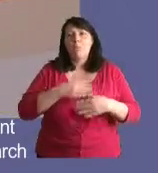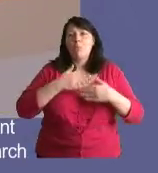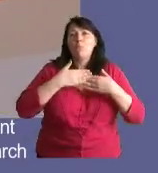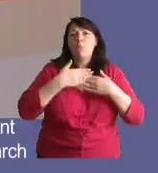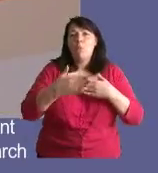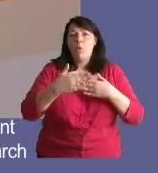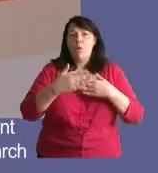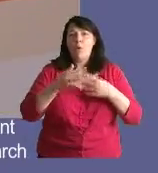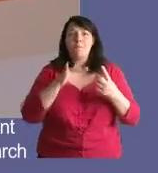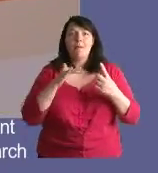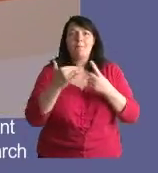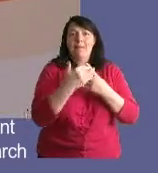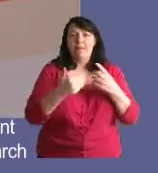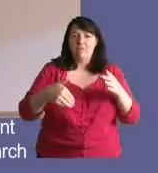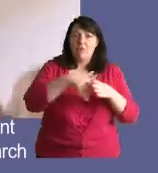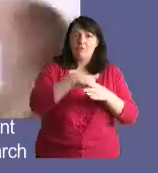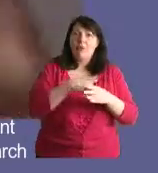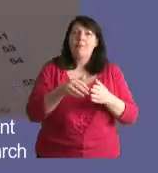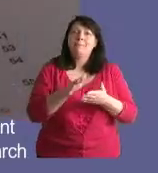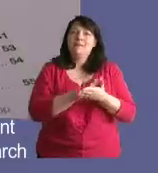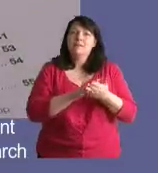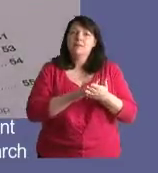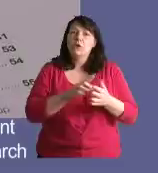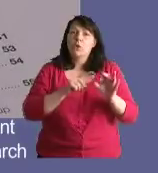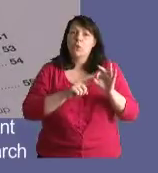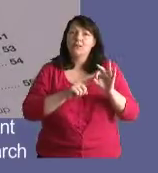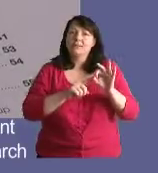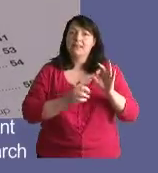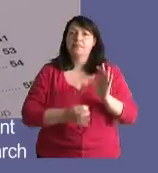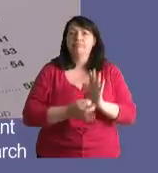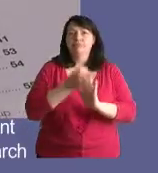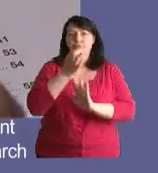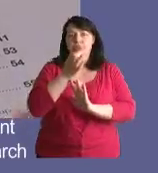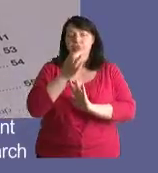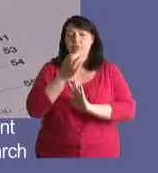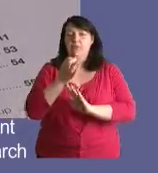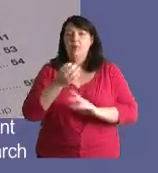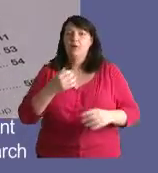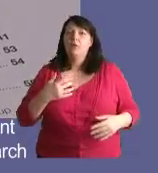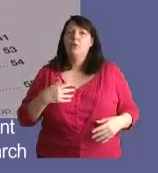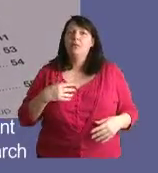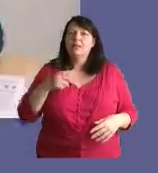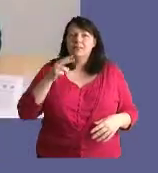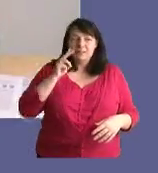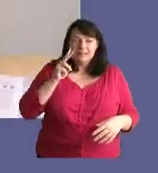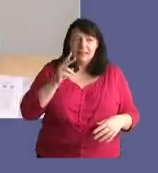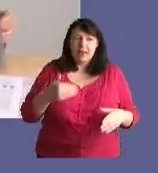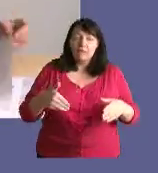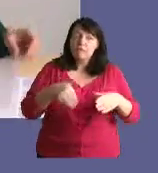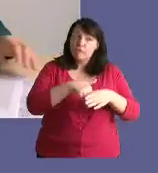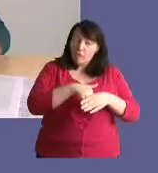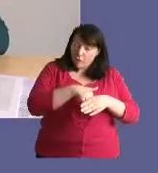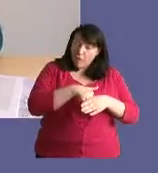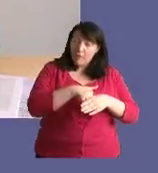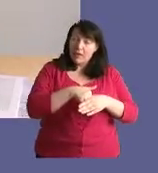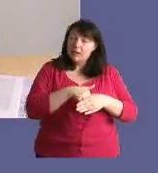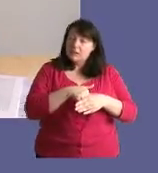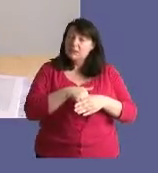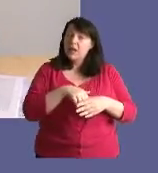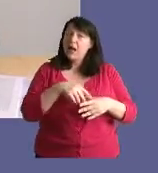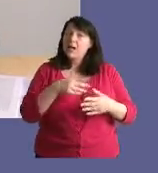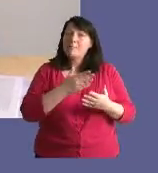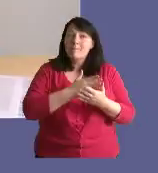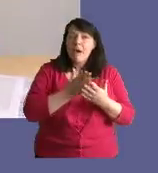involvement in research improves the quality of that research. We often see involvement